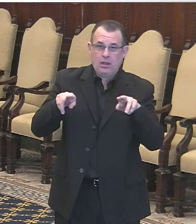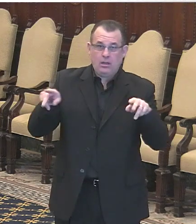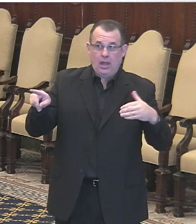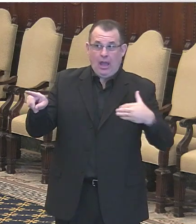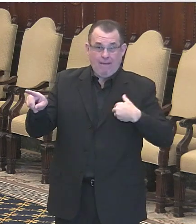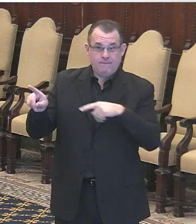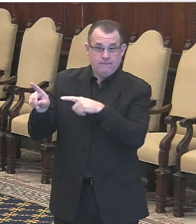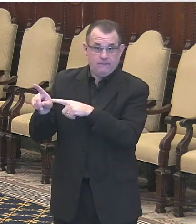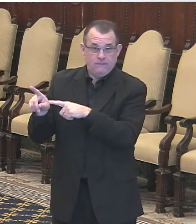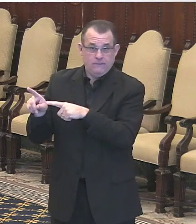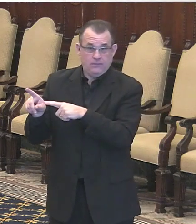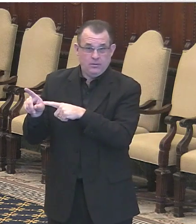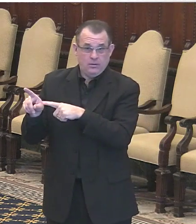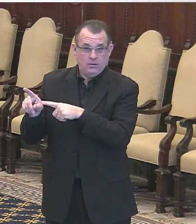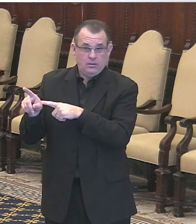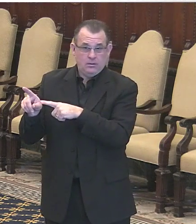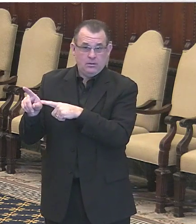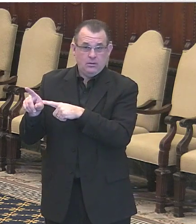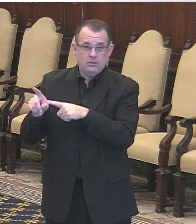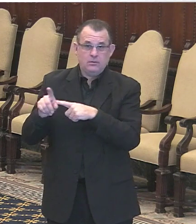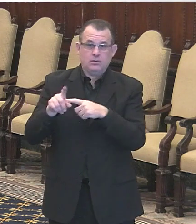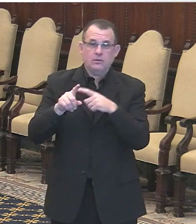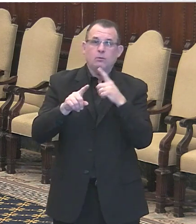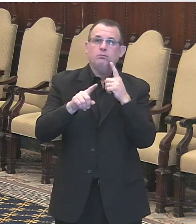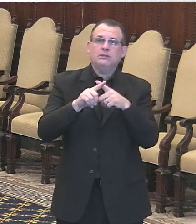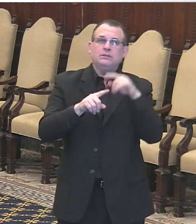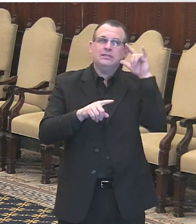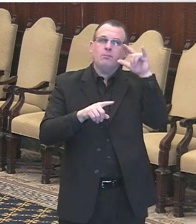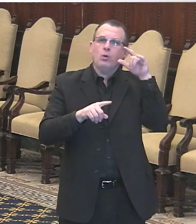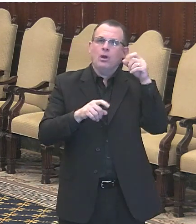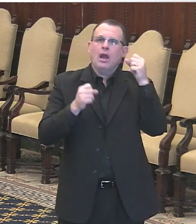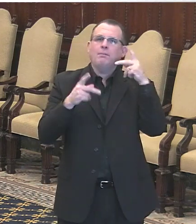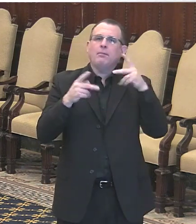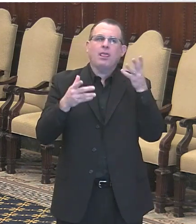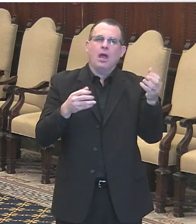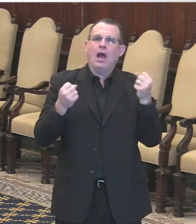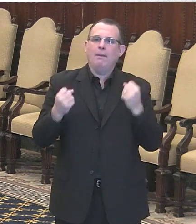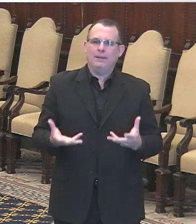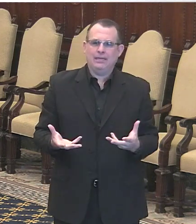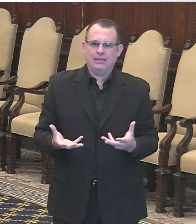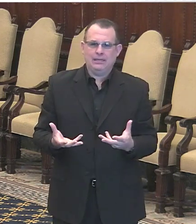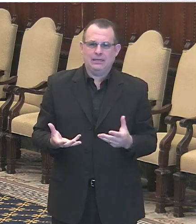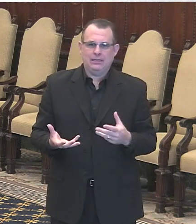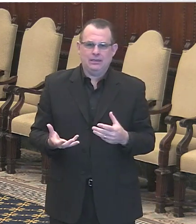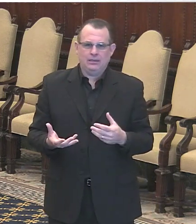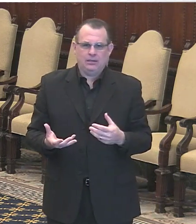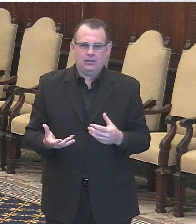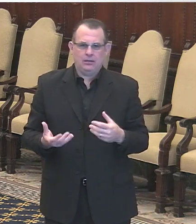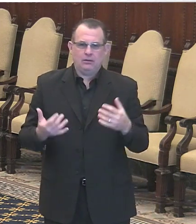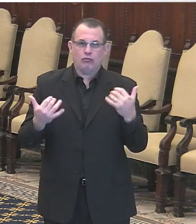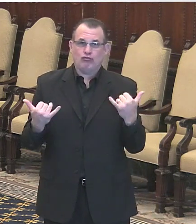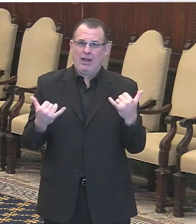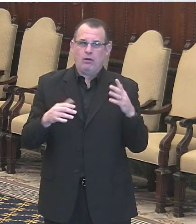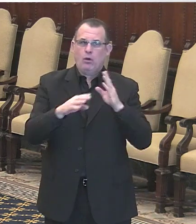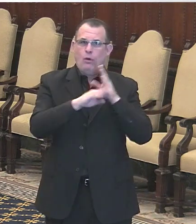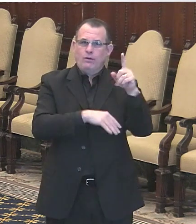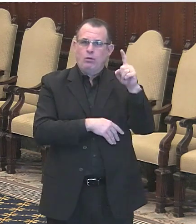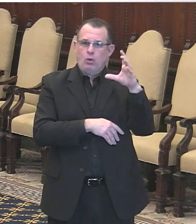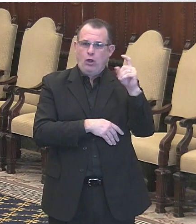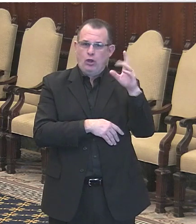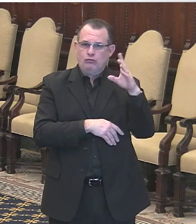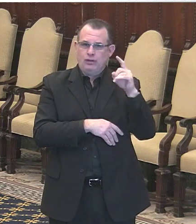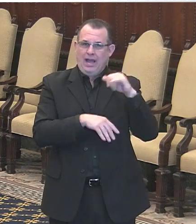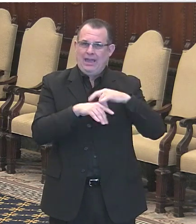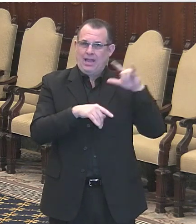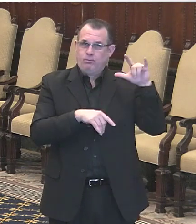at the airport right now? So right now there's a little over 100 individuals that are sleeping at the airport. We do expect to have